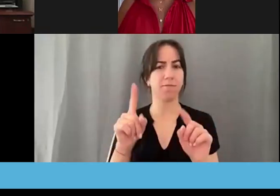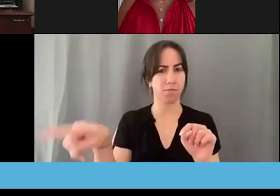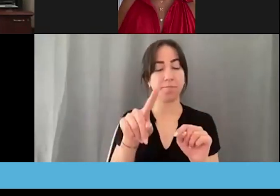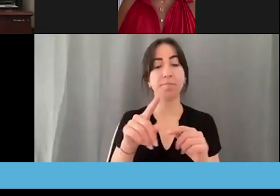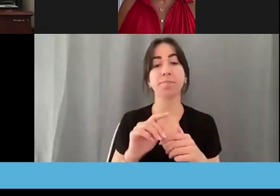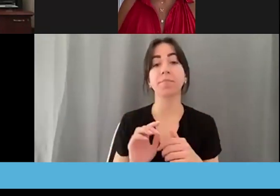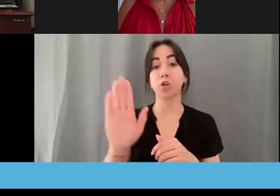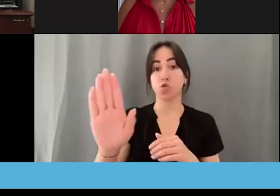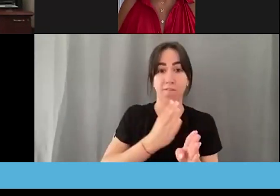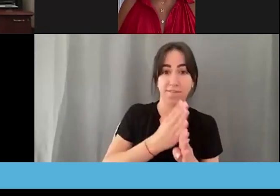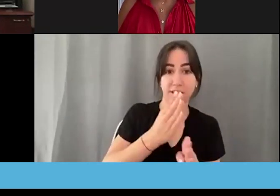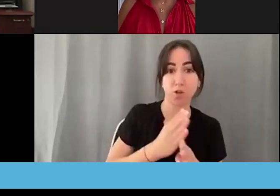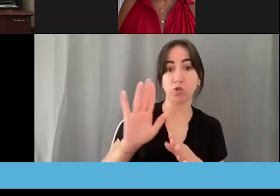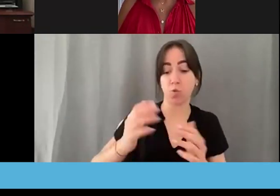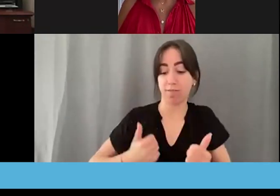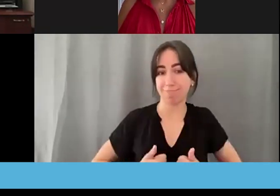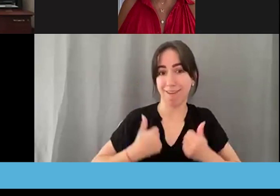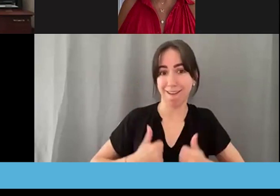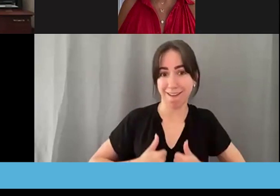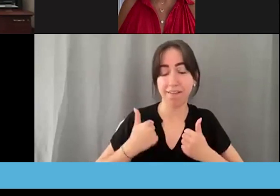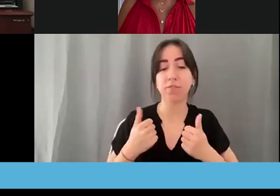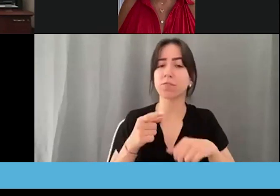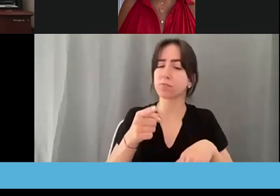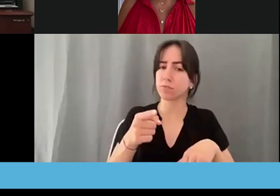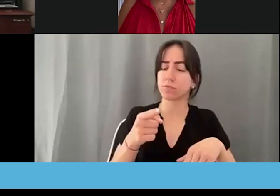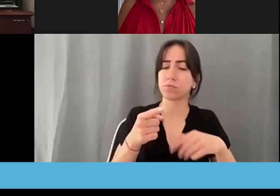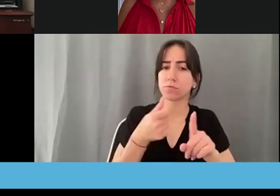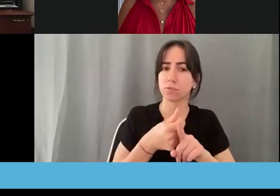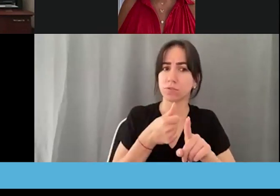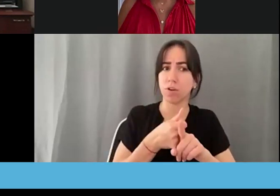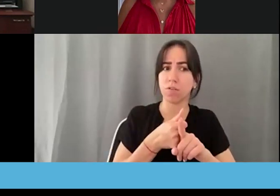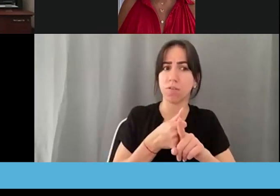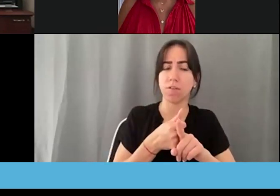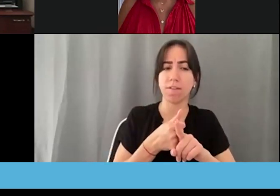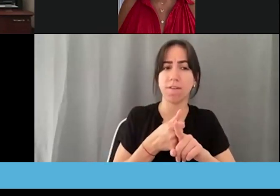your field, in your lifetime, do you think you have punched up